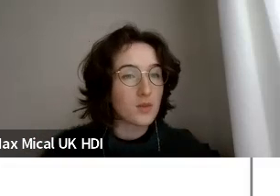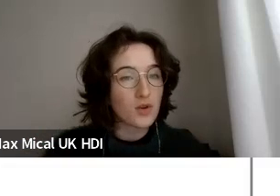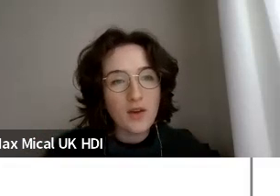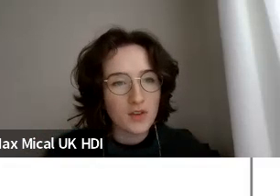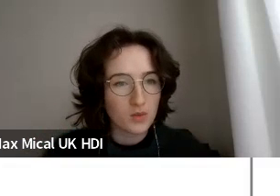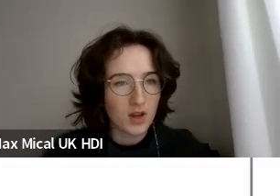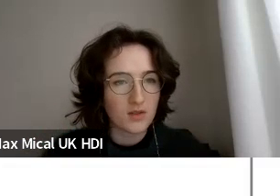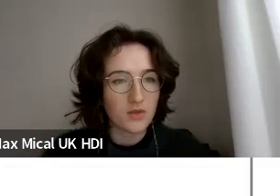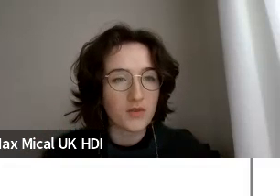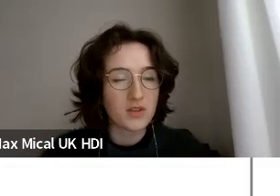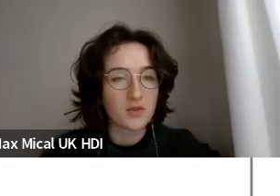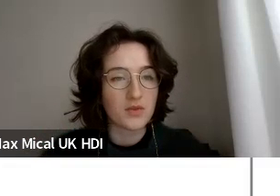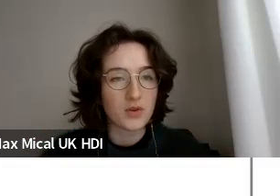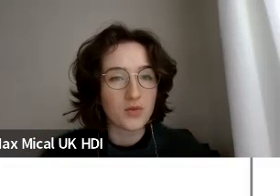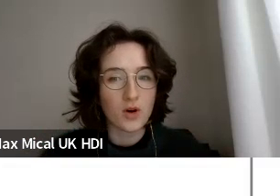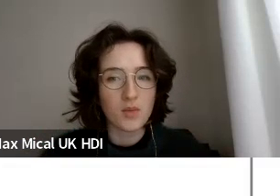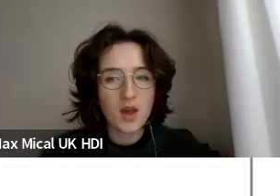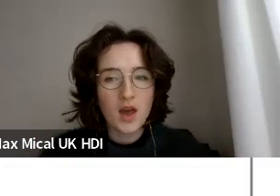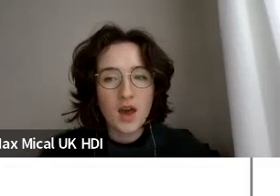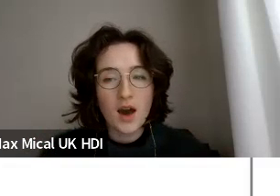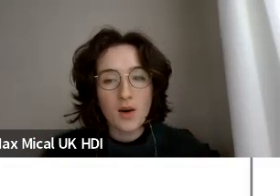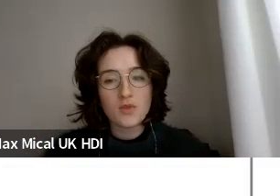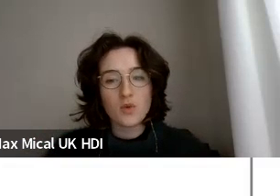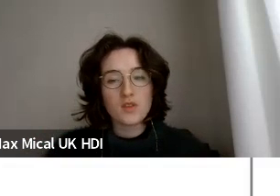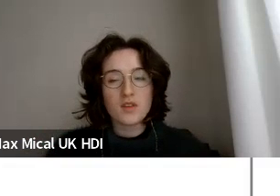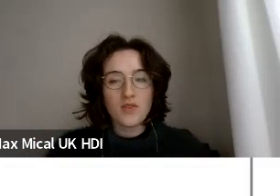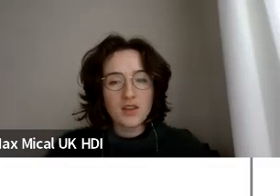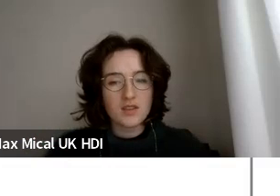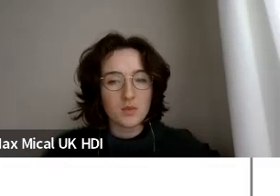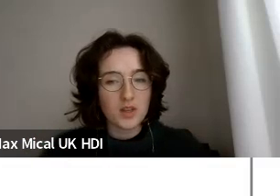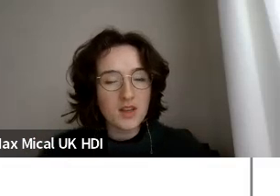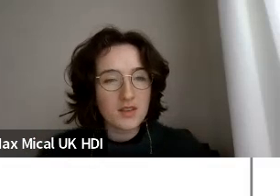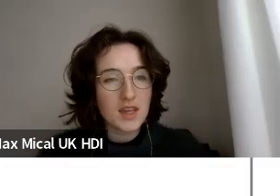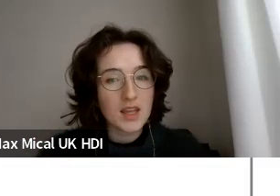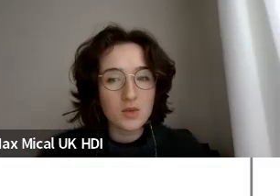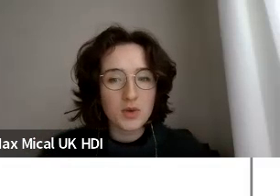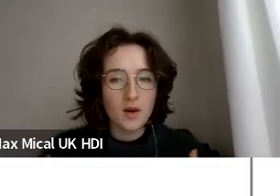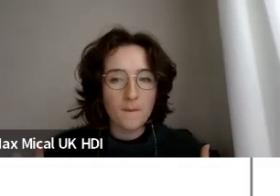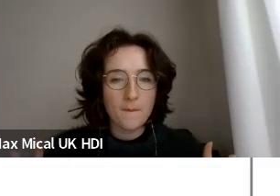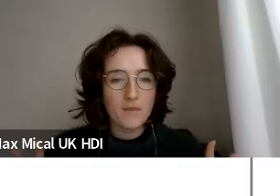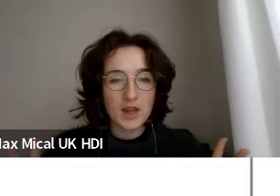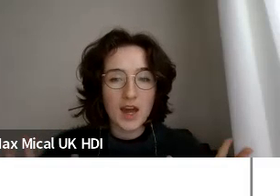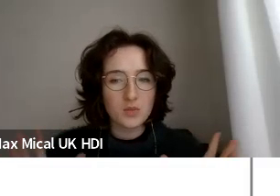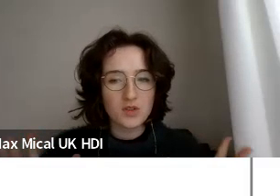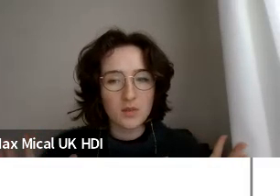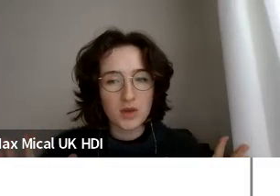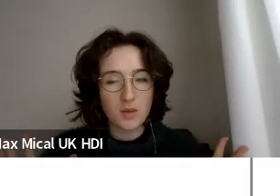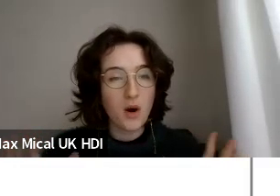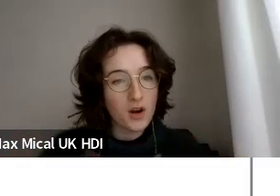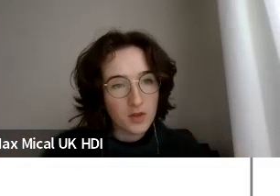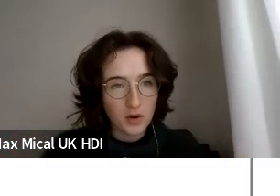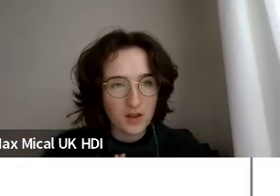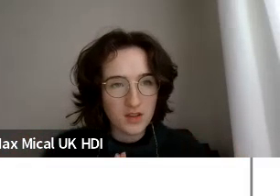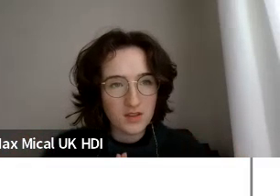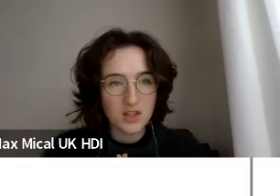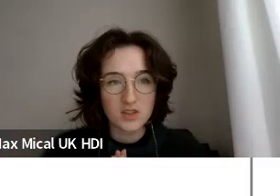like demographics were not involved in the referral form. So once the event is complete, they can either become, the Kaizen burst can become